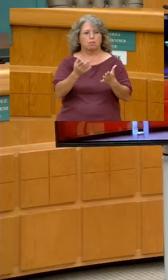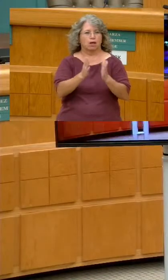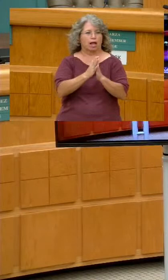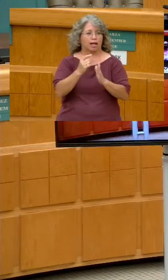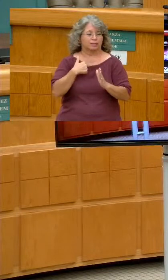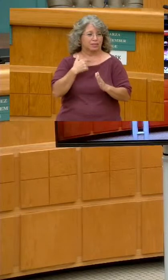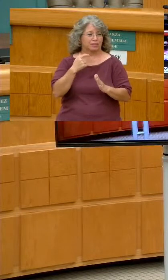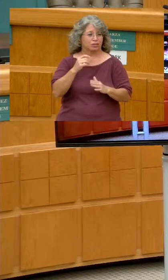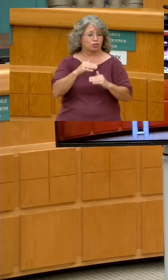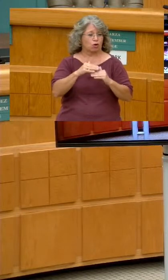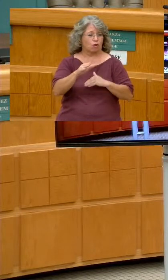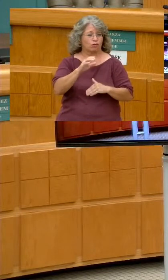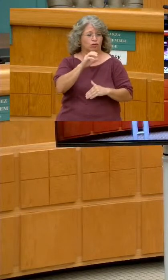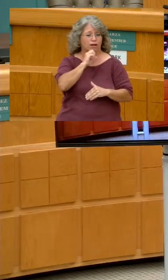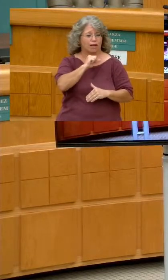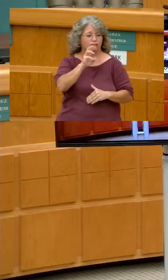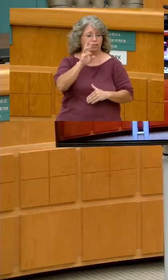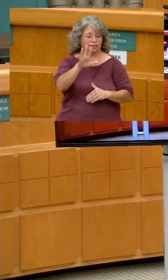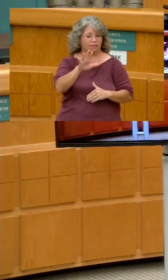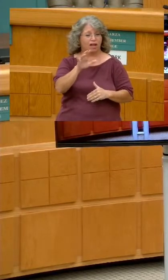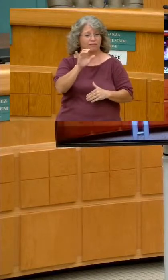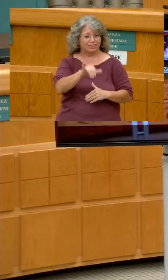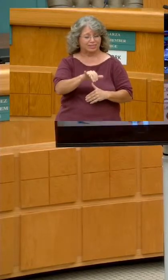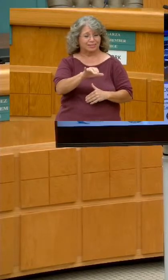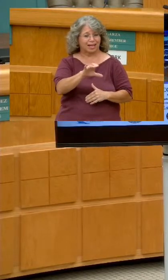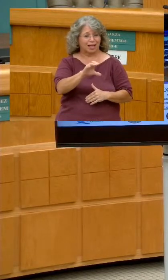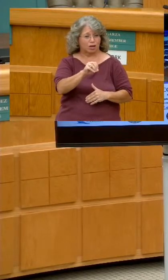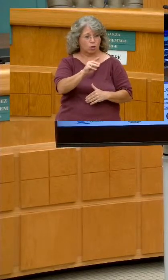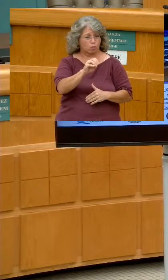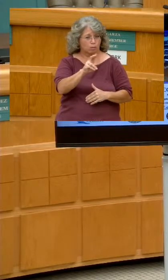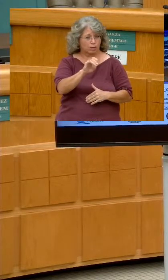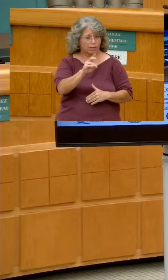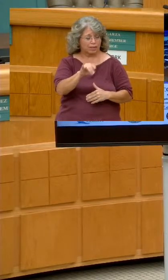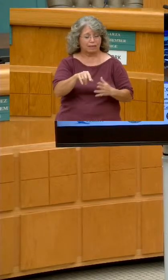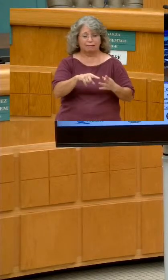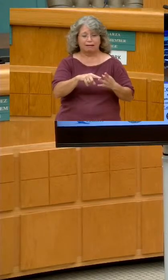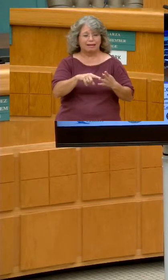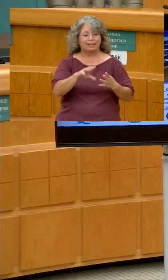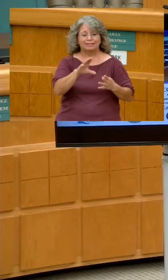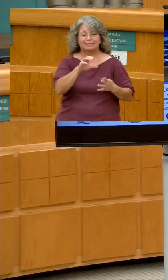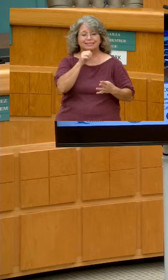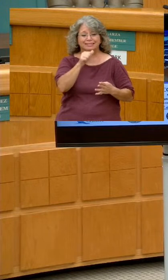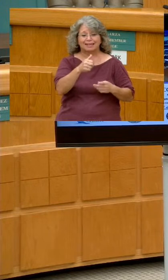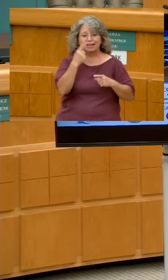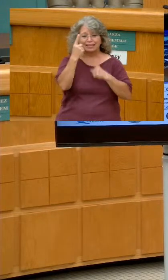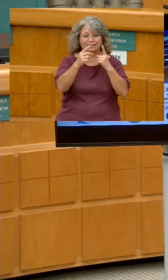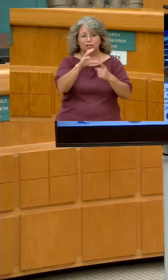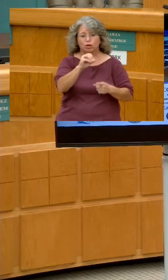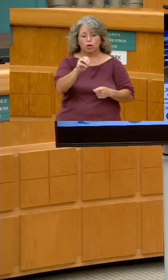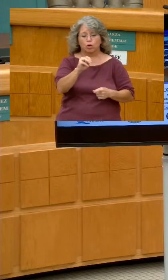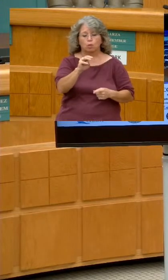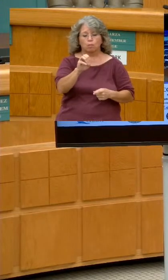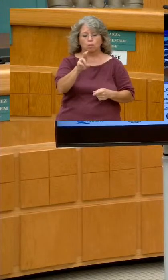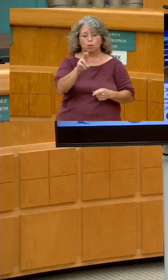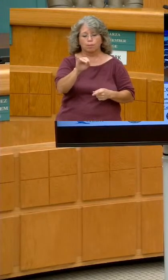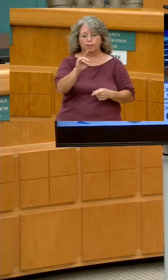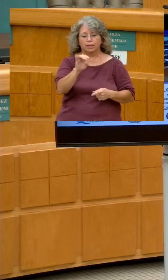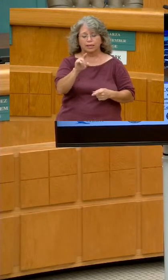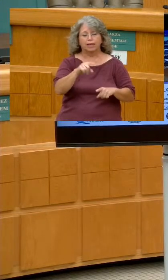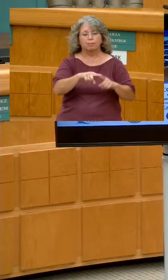age of 65 was a comorbidity. While it's not a comorbidity, it's still, we do see that if you're over the age of